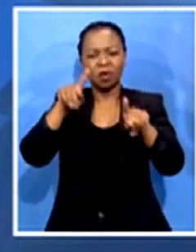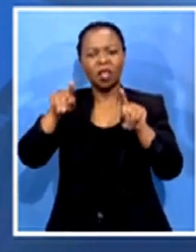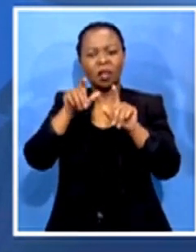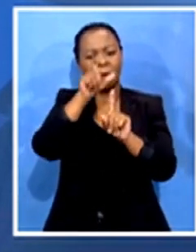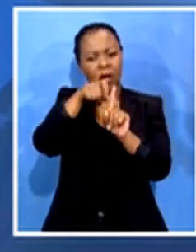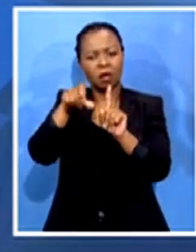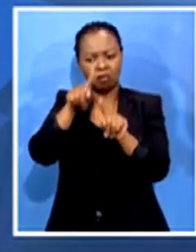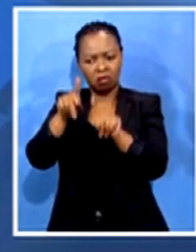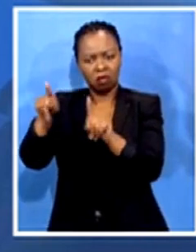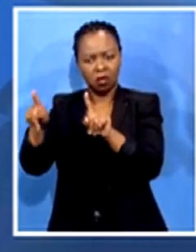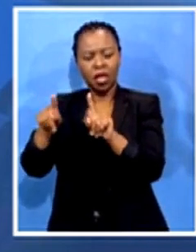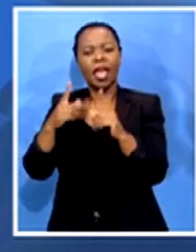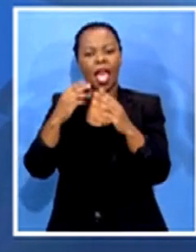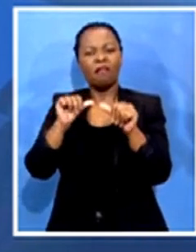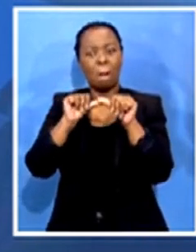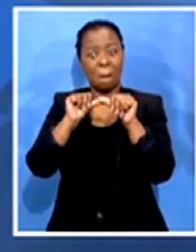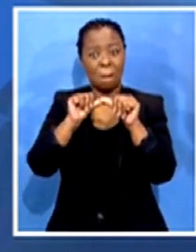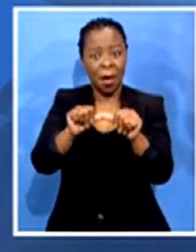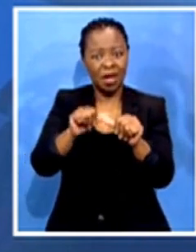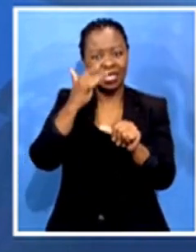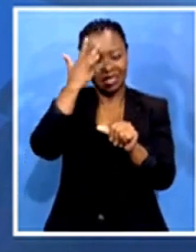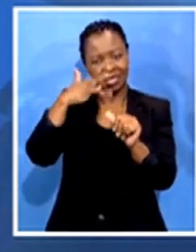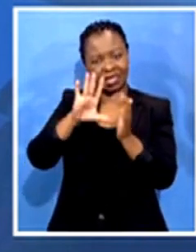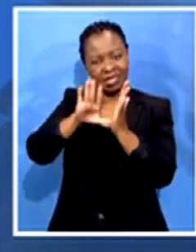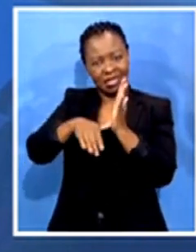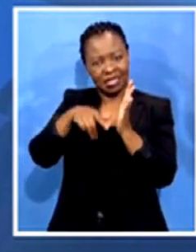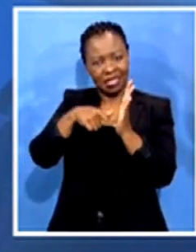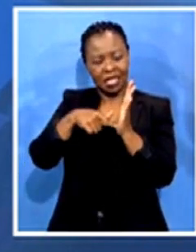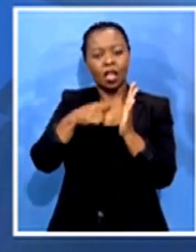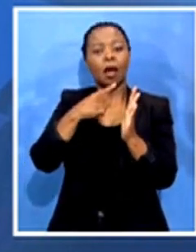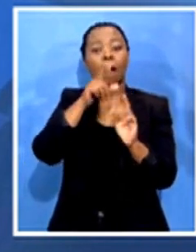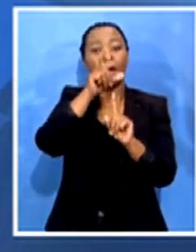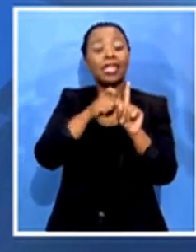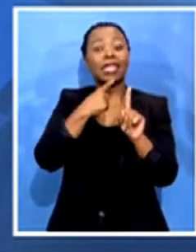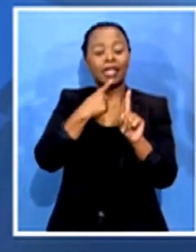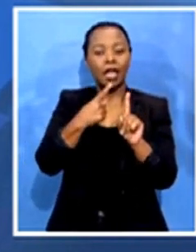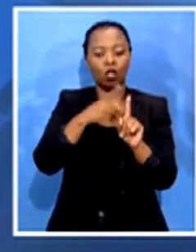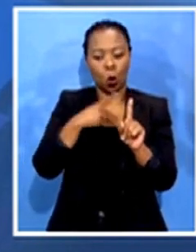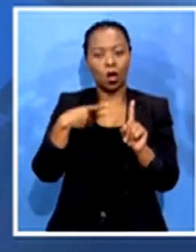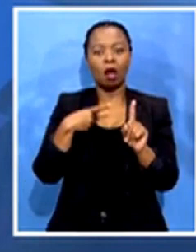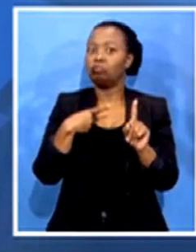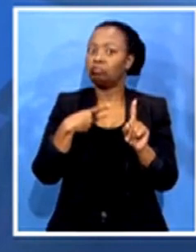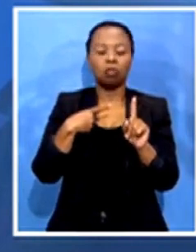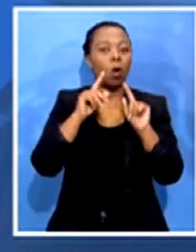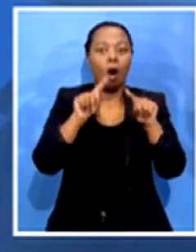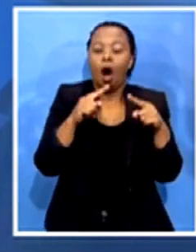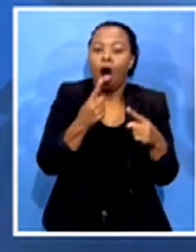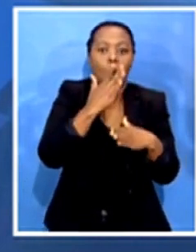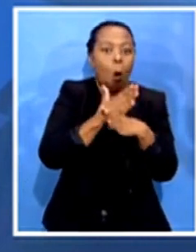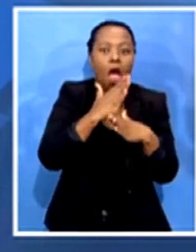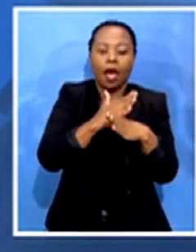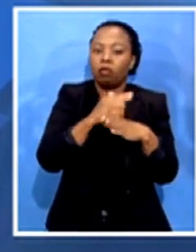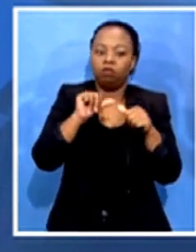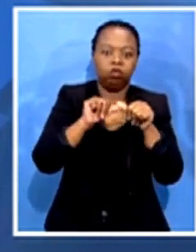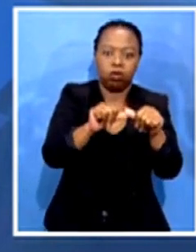which would be a person that the doctor would say, you will never be able to work because you're permanently disabled. That one is not